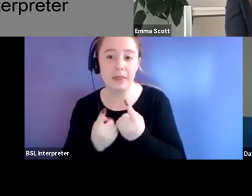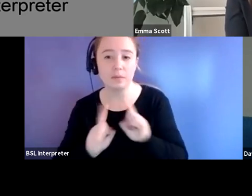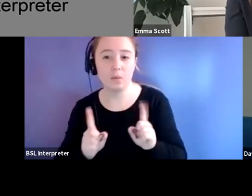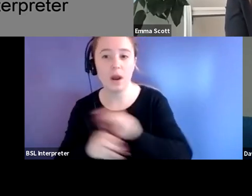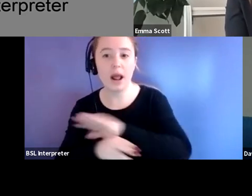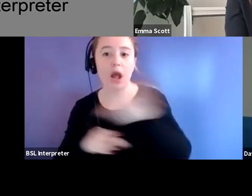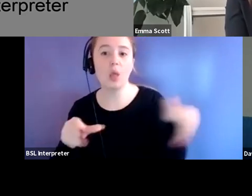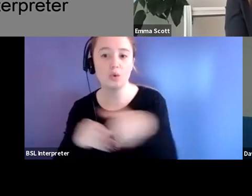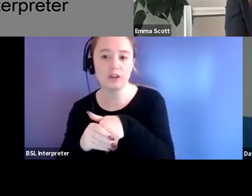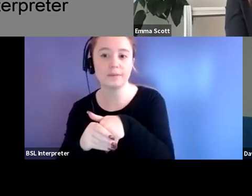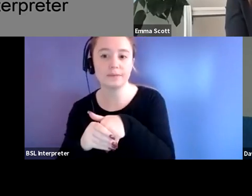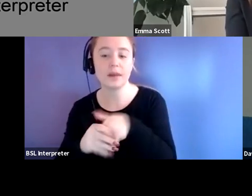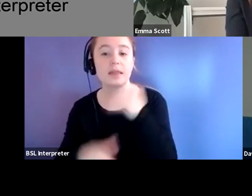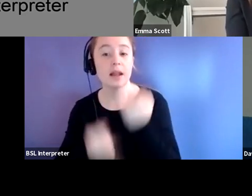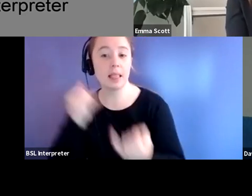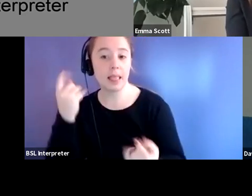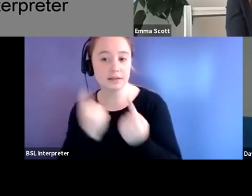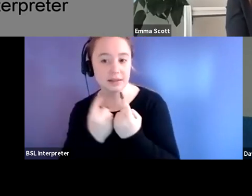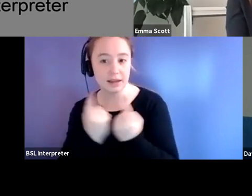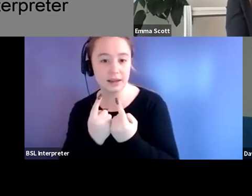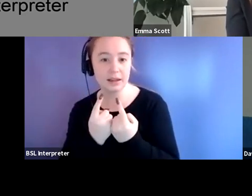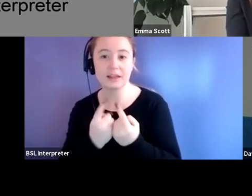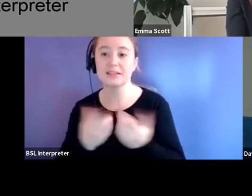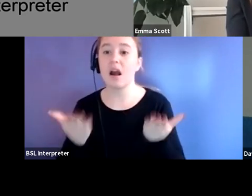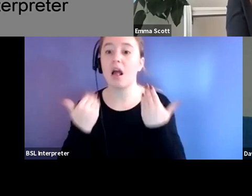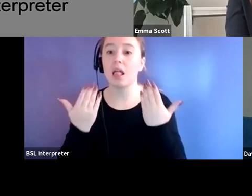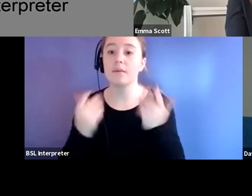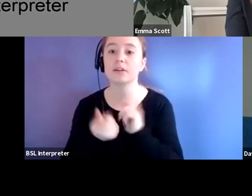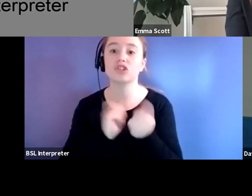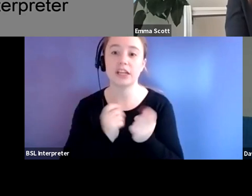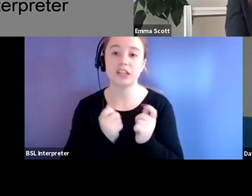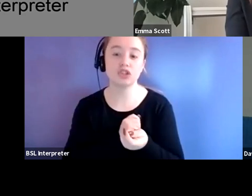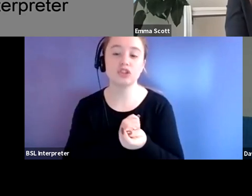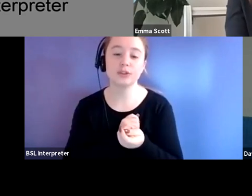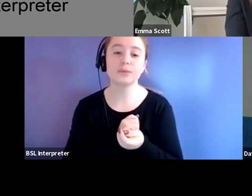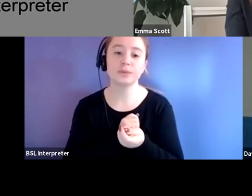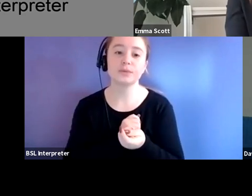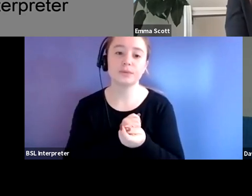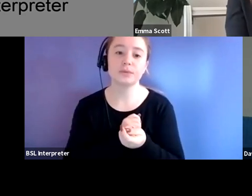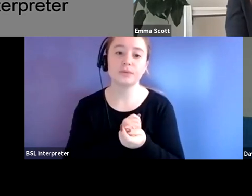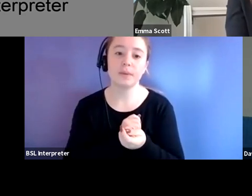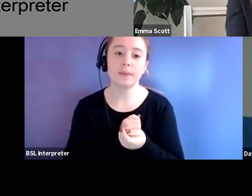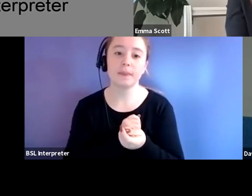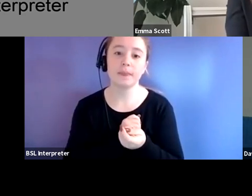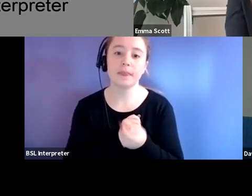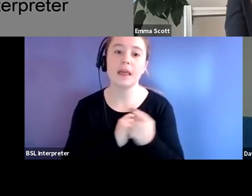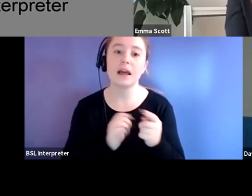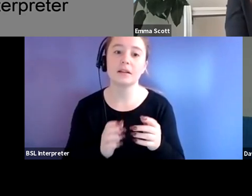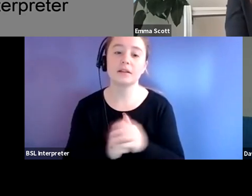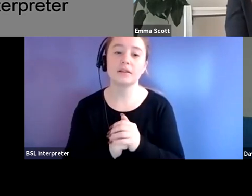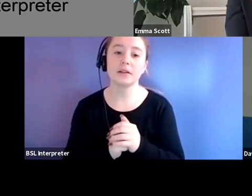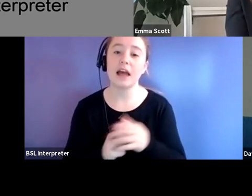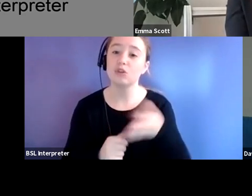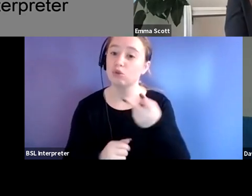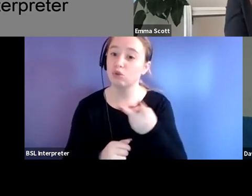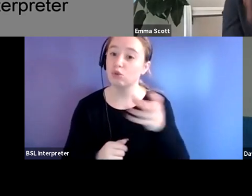And then finally, I think climate change is obviously is one that we can, 20-minute neighbourhoods, I think, helps